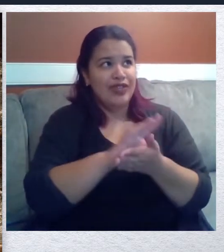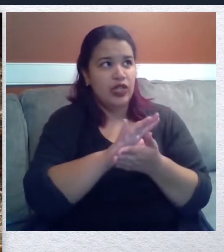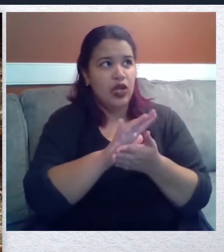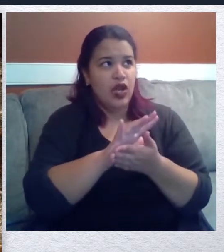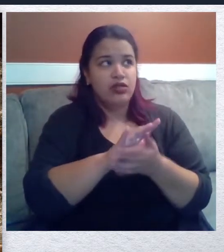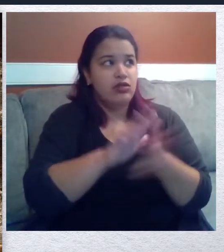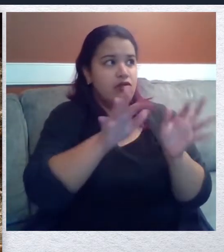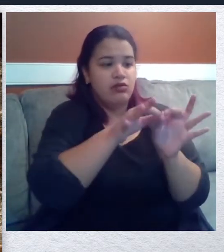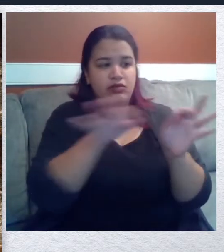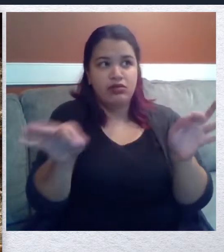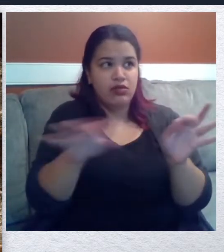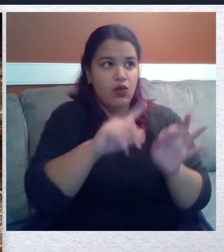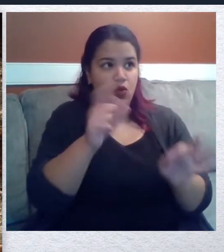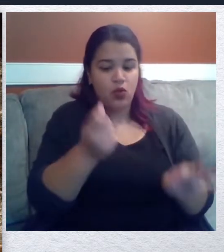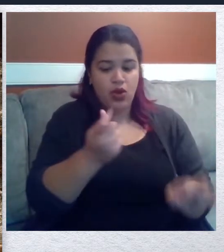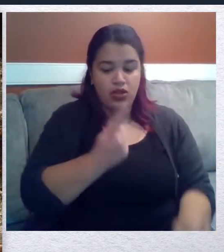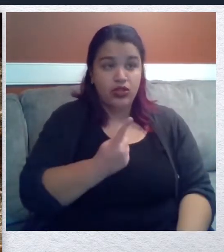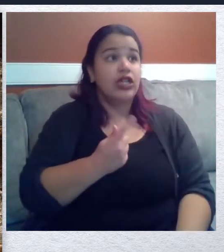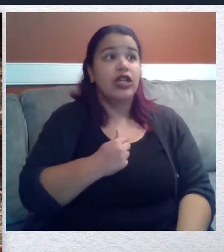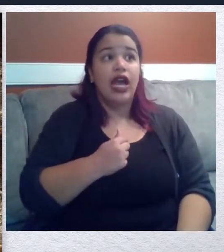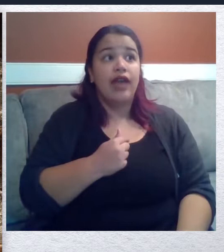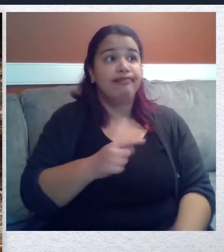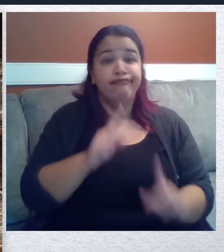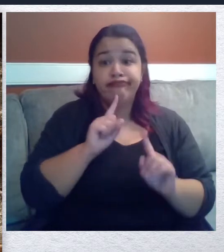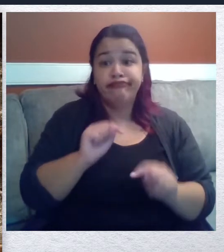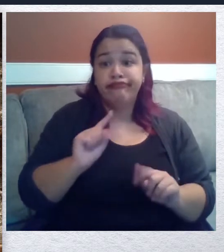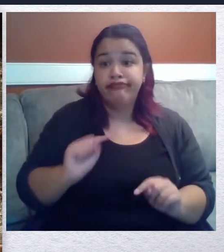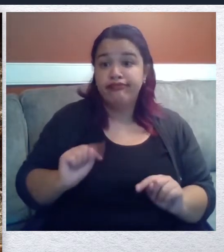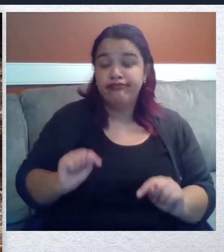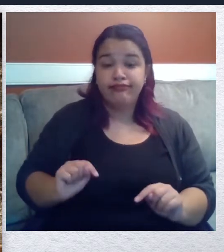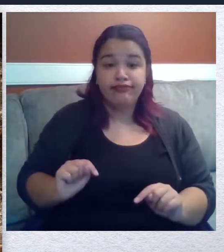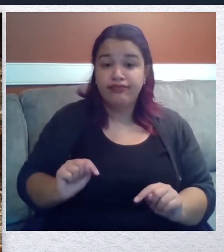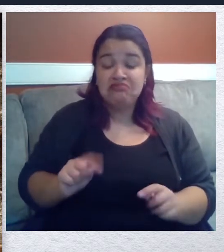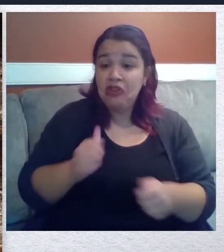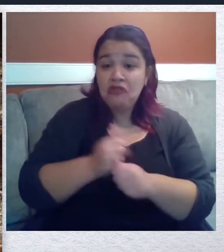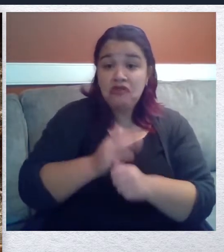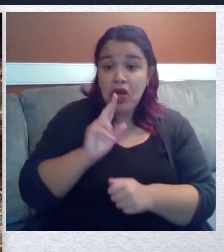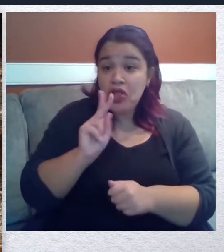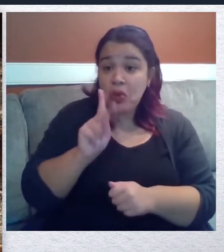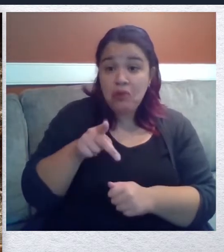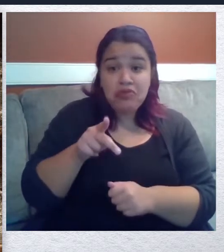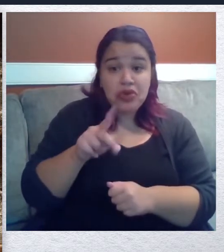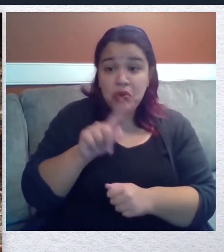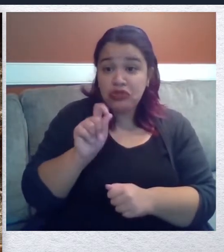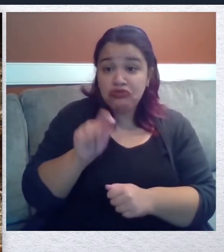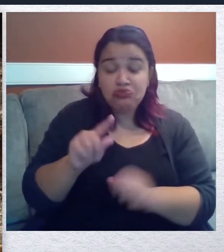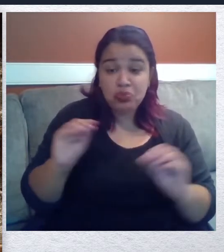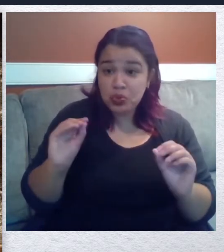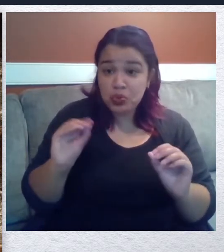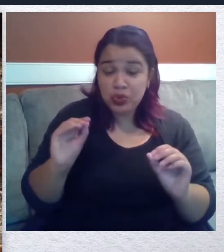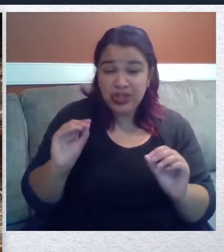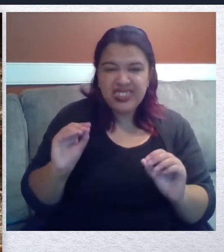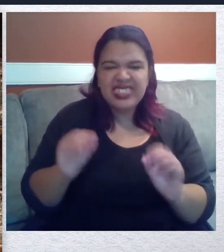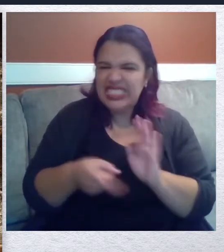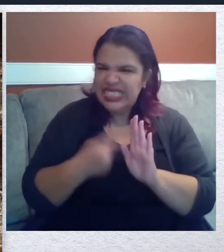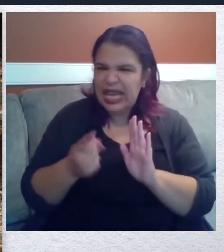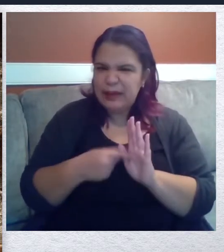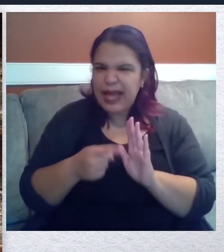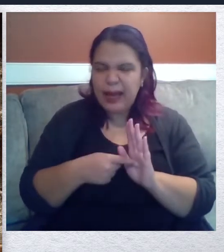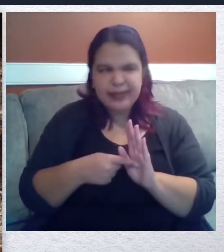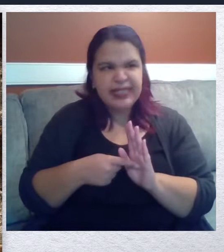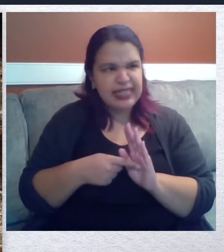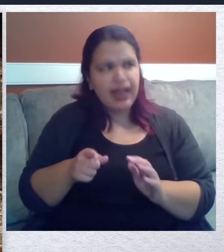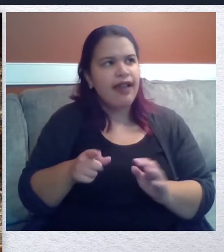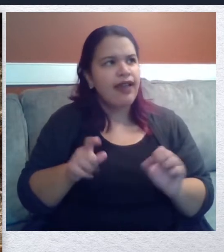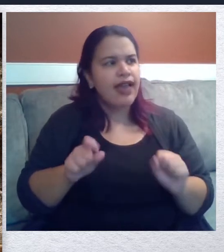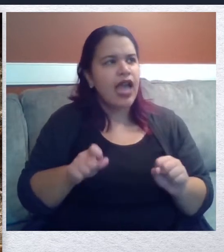follow-up questions. Some of the online one-way interviews will have a re-record option, which allows the